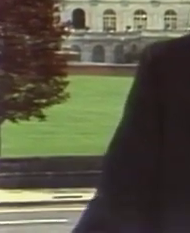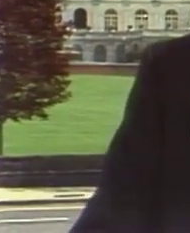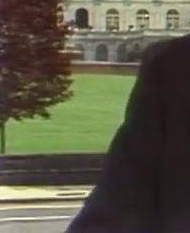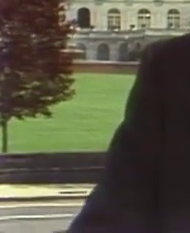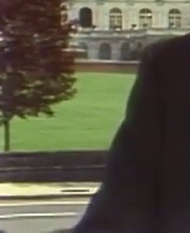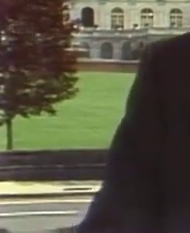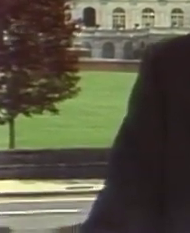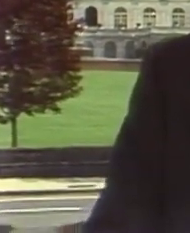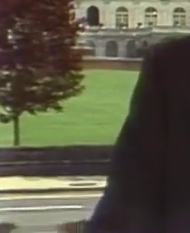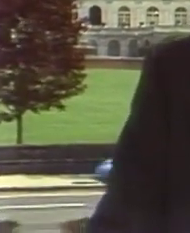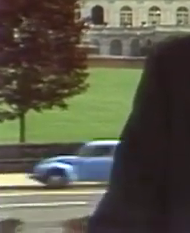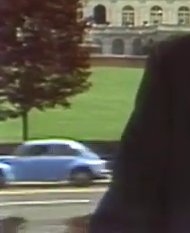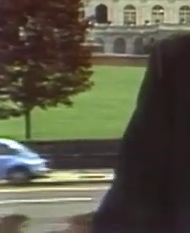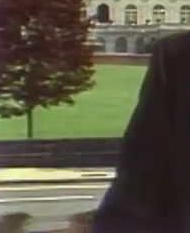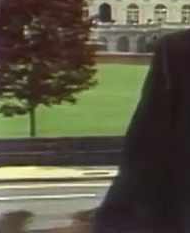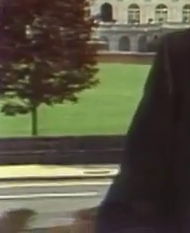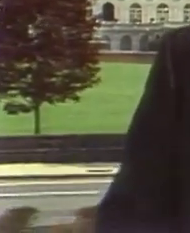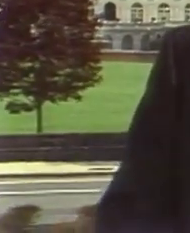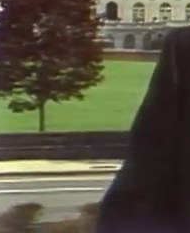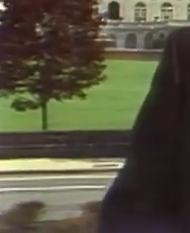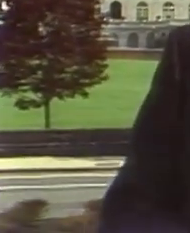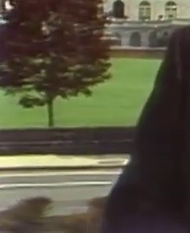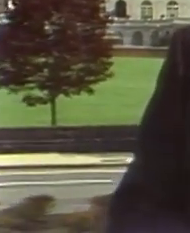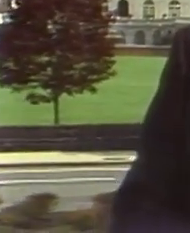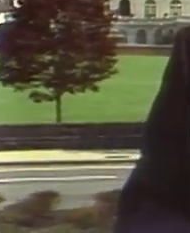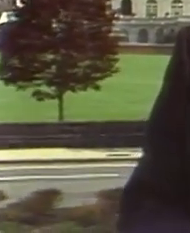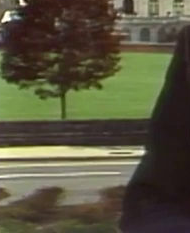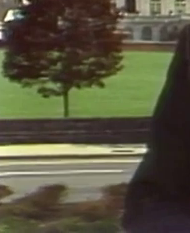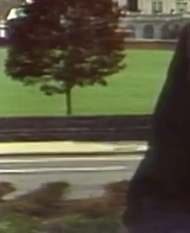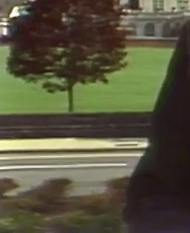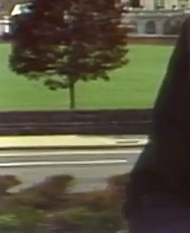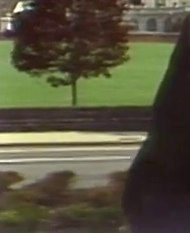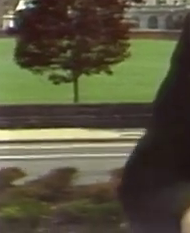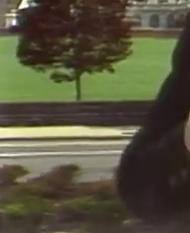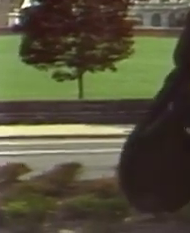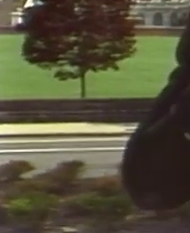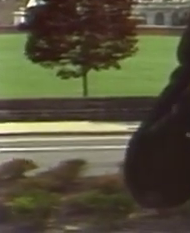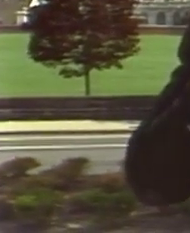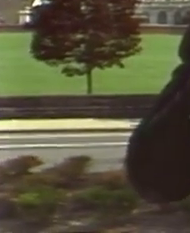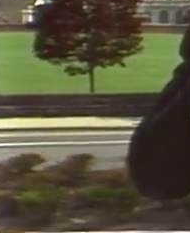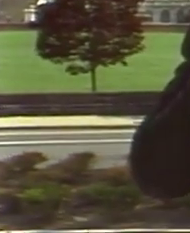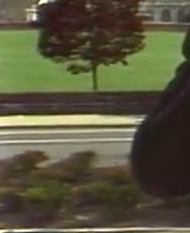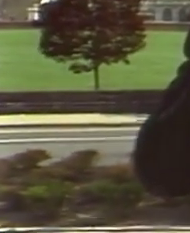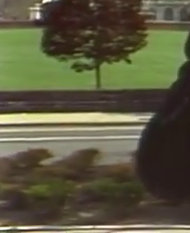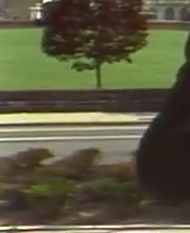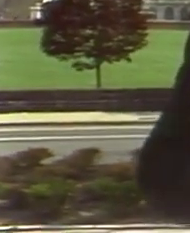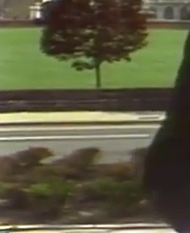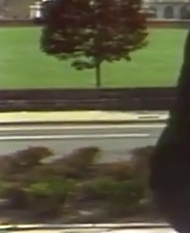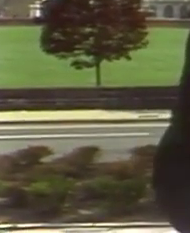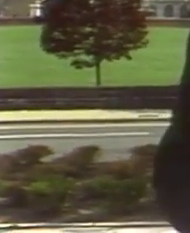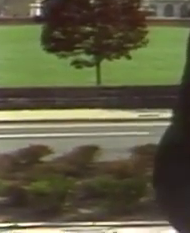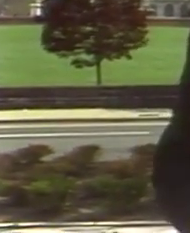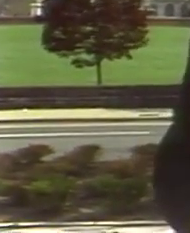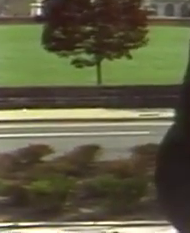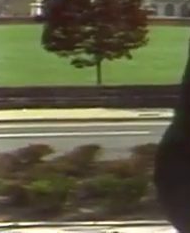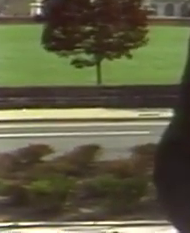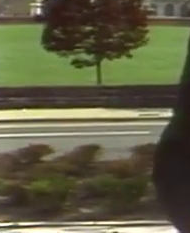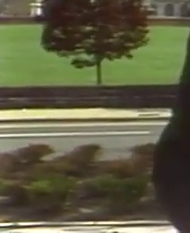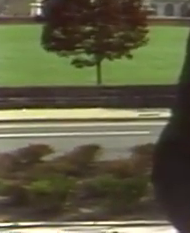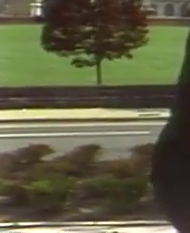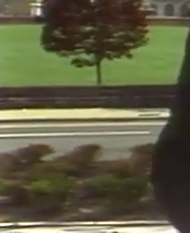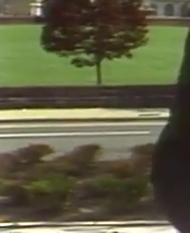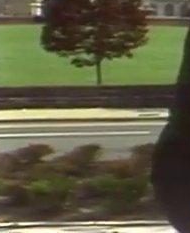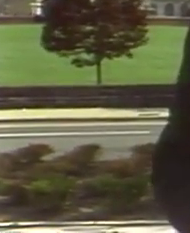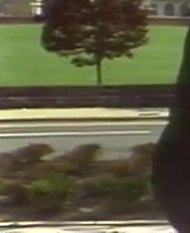help us with our primetime special, America, You're Too Young to Die. Help us place it in those time slots where the nation will